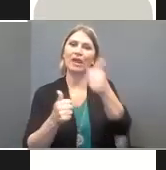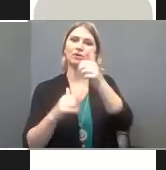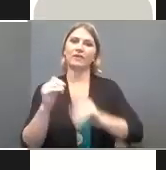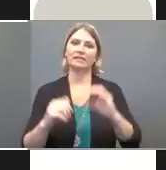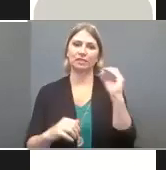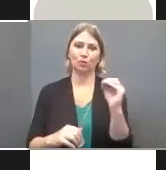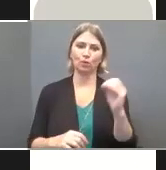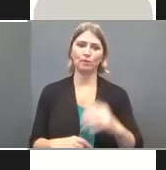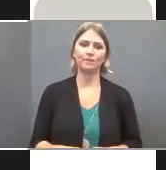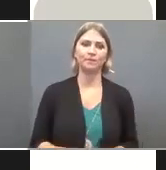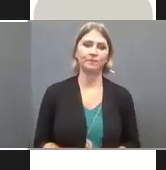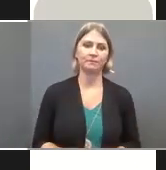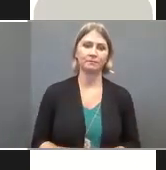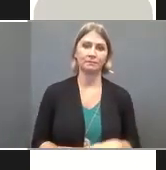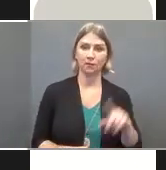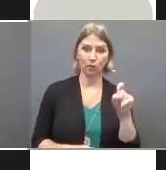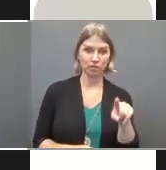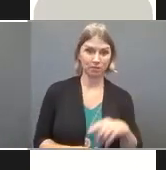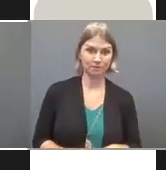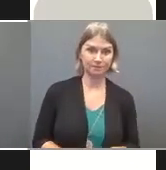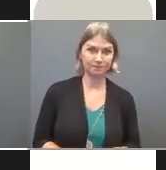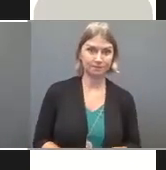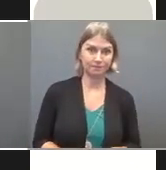Any questions about this?